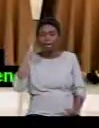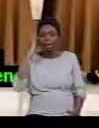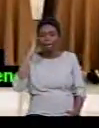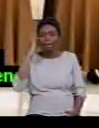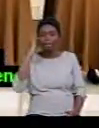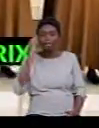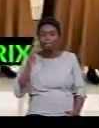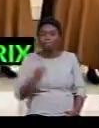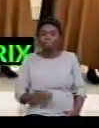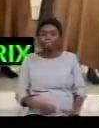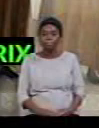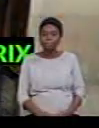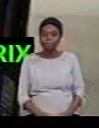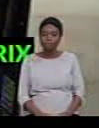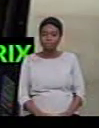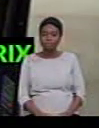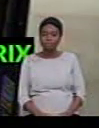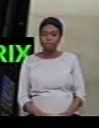heard.